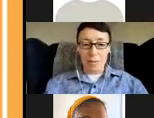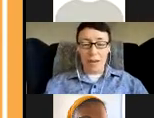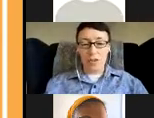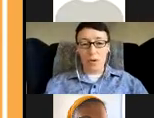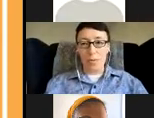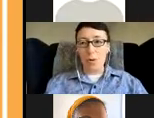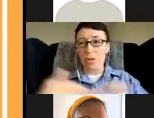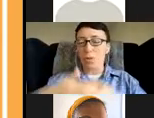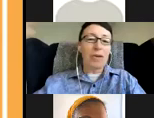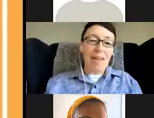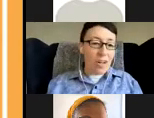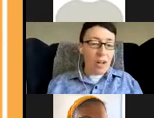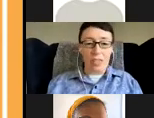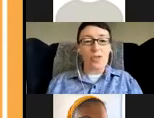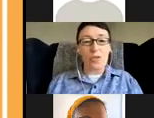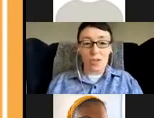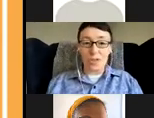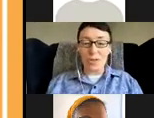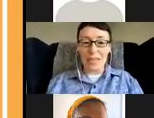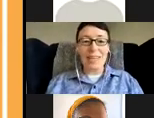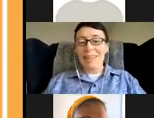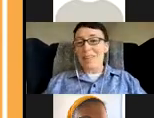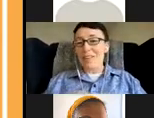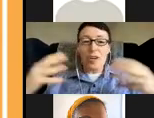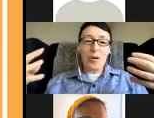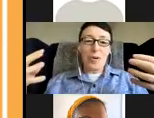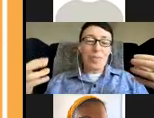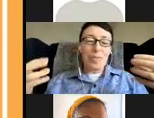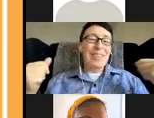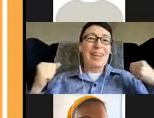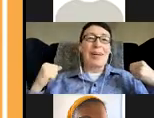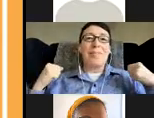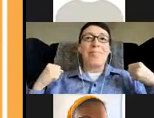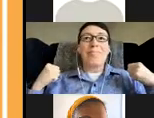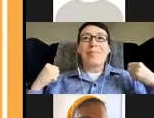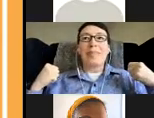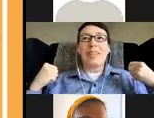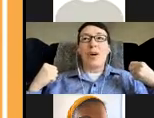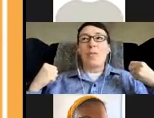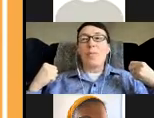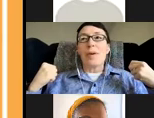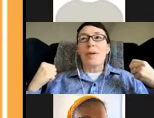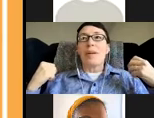to be mandatory reporters. We don't have a constitutional duty. There is no,